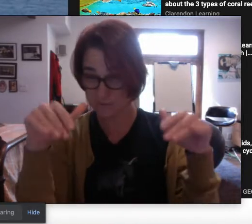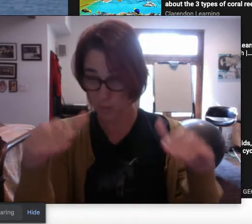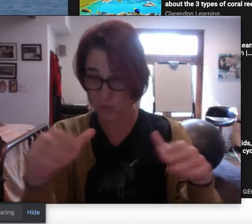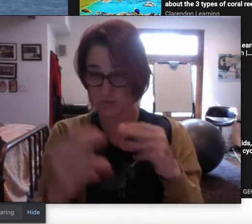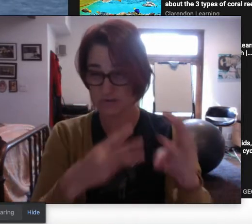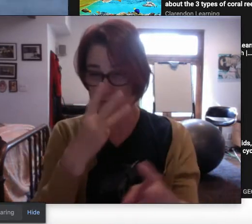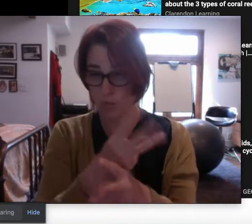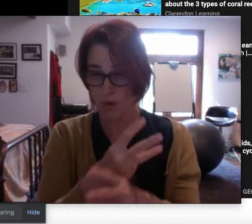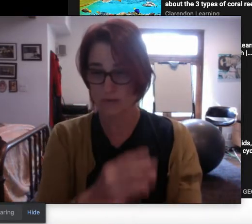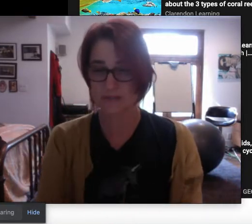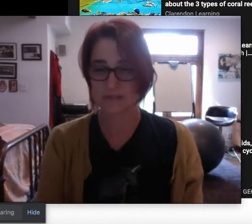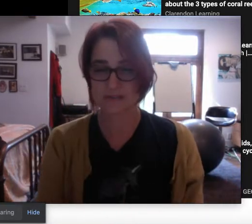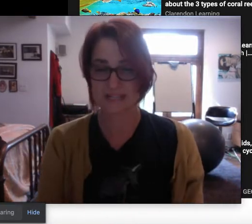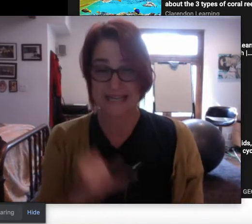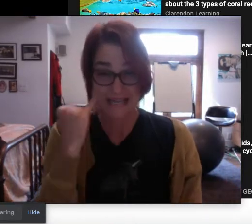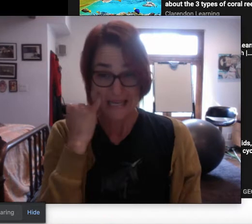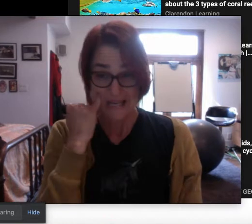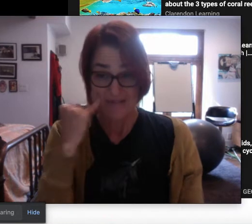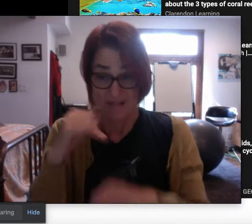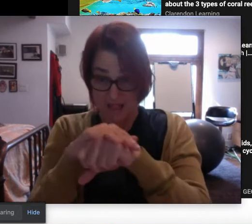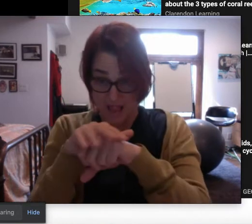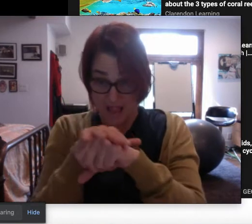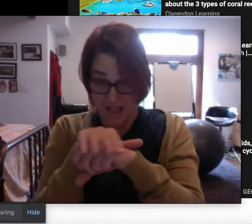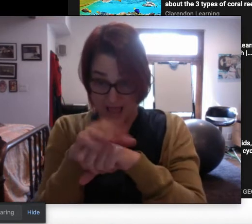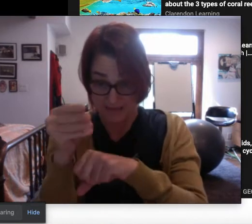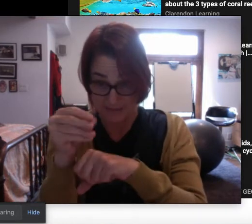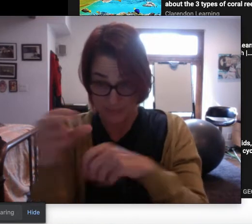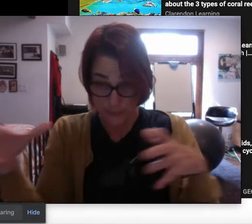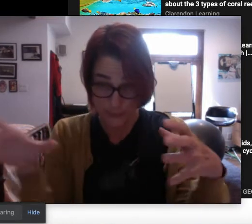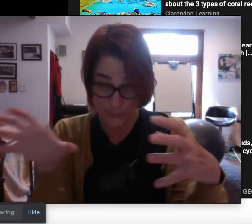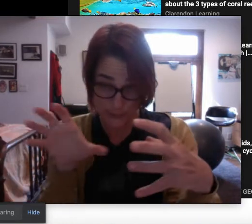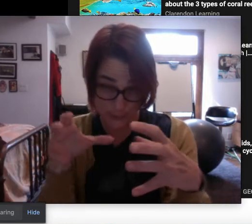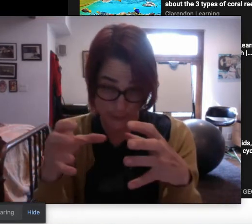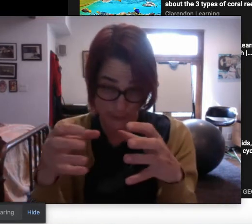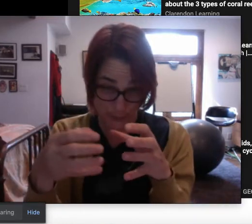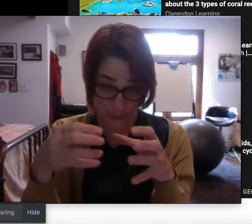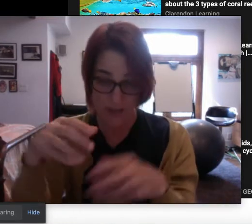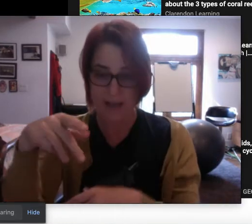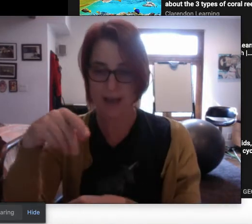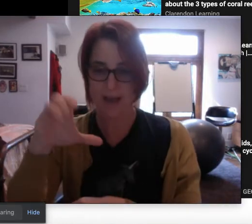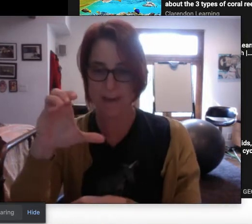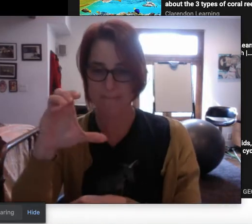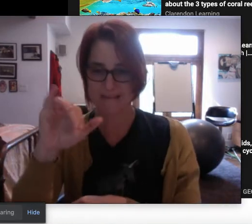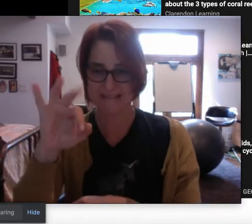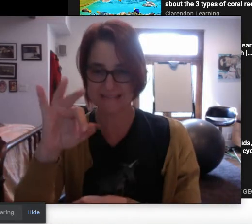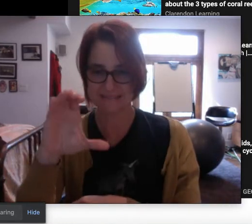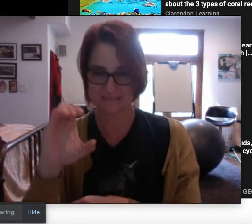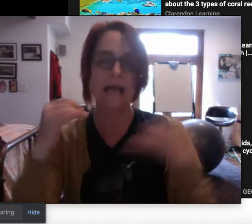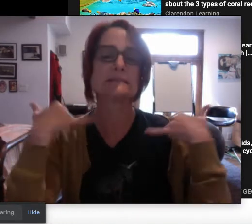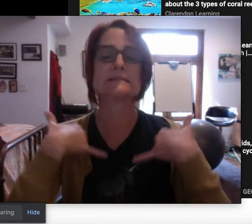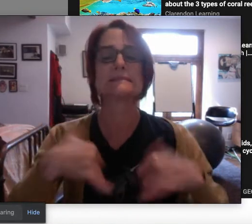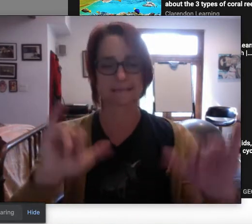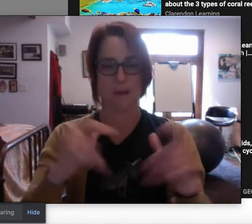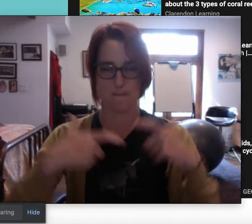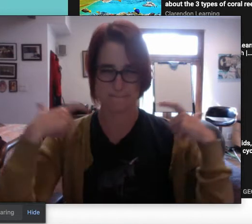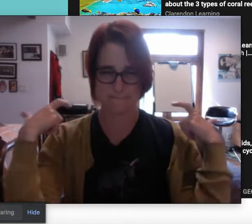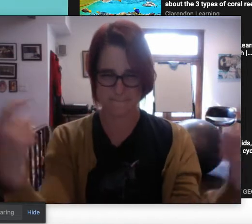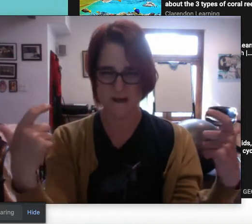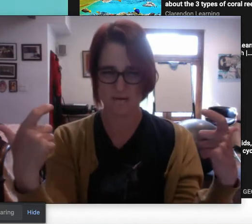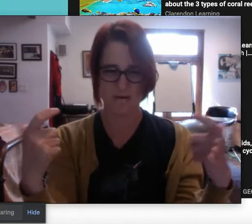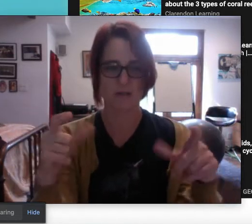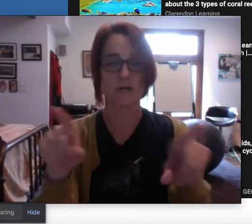world. If we combine all the land on Earth, the Pacific Ocean would still be bigger. It